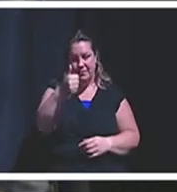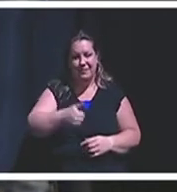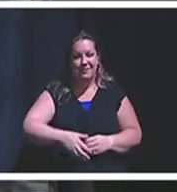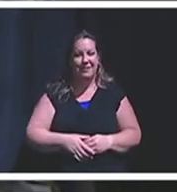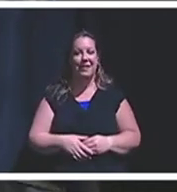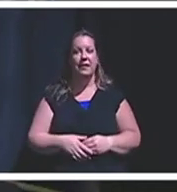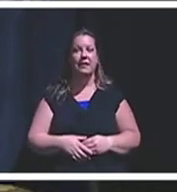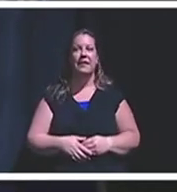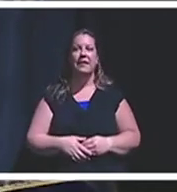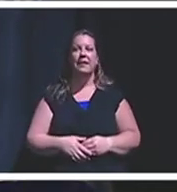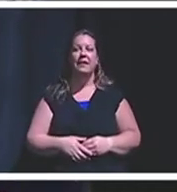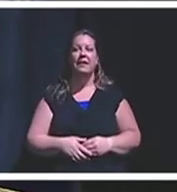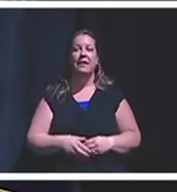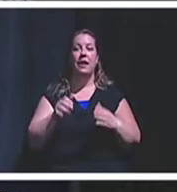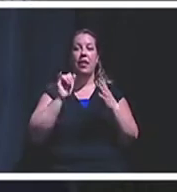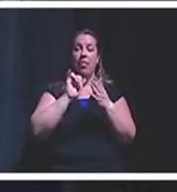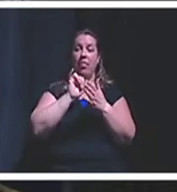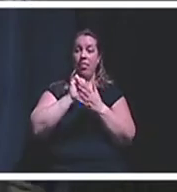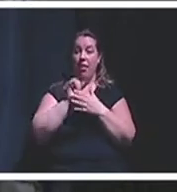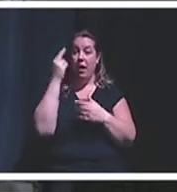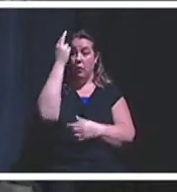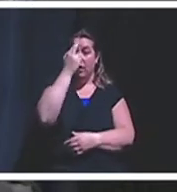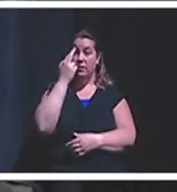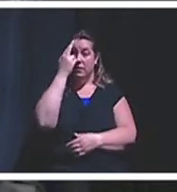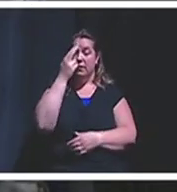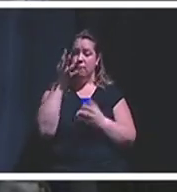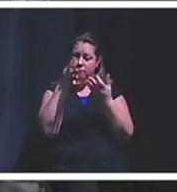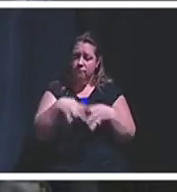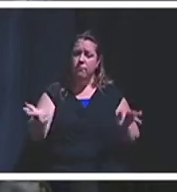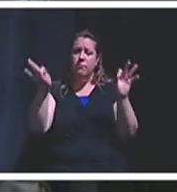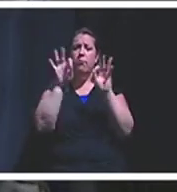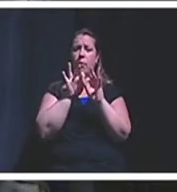that progressive realization of a worthy goal